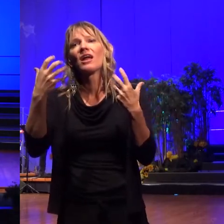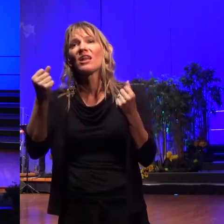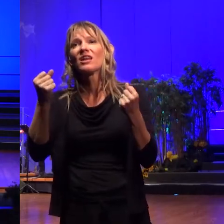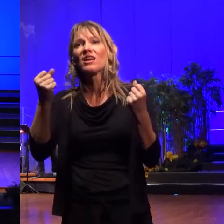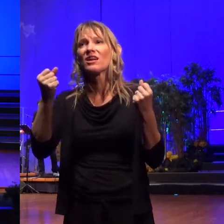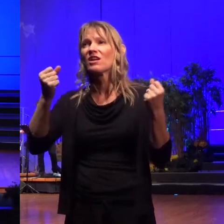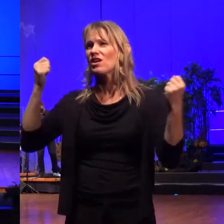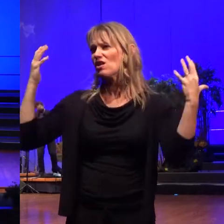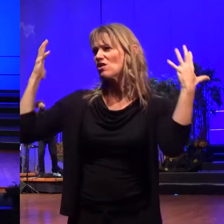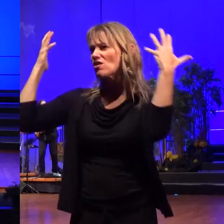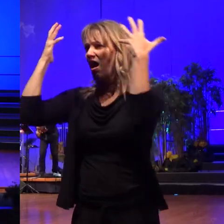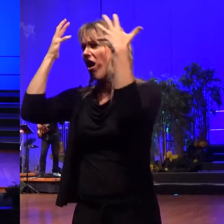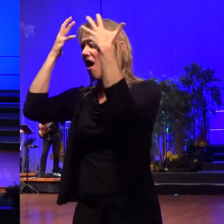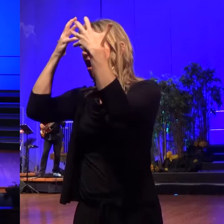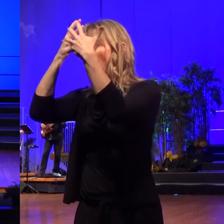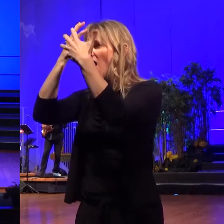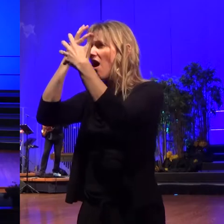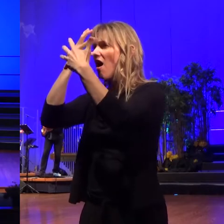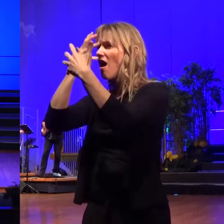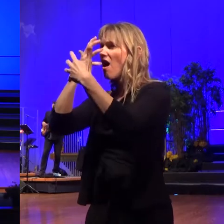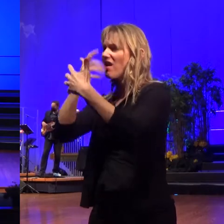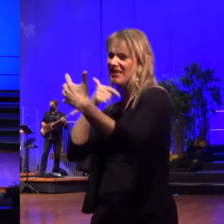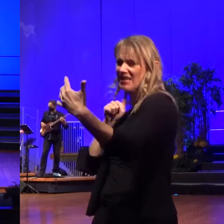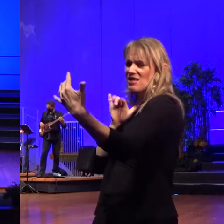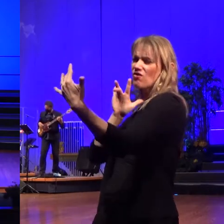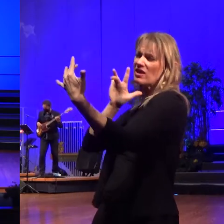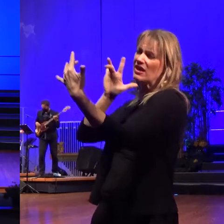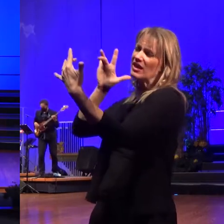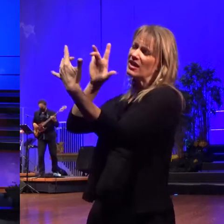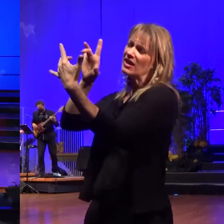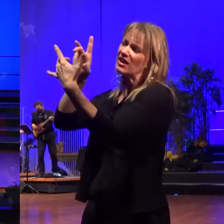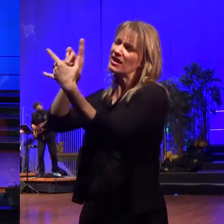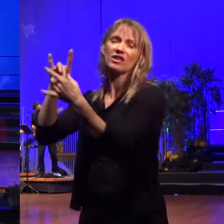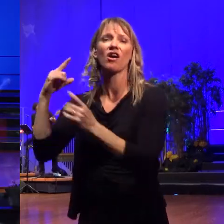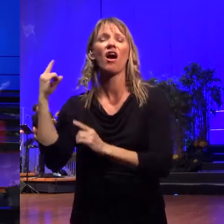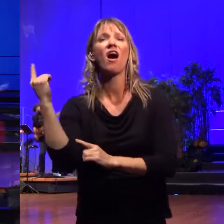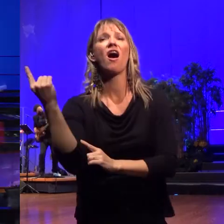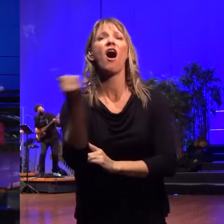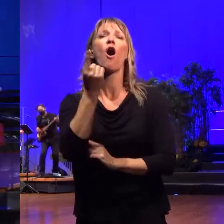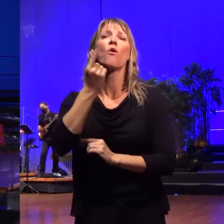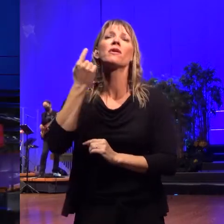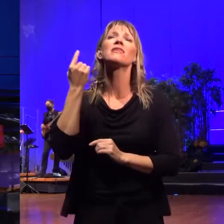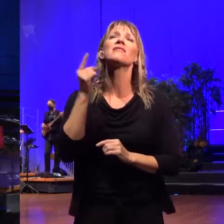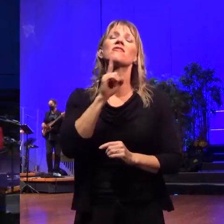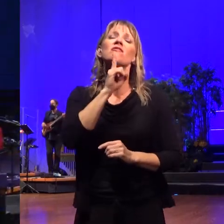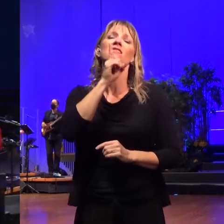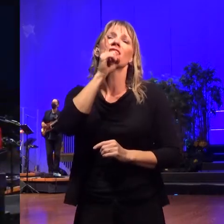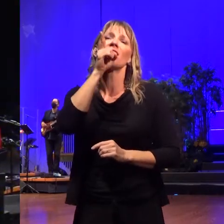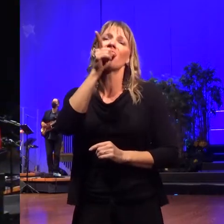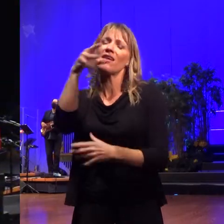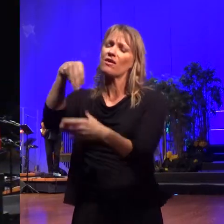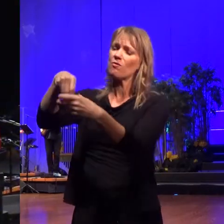to the darkness, there's always something real inside.